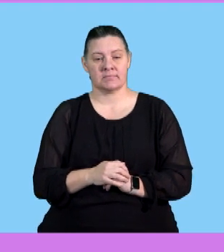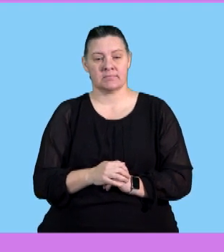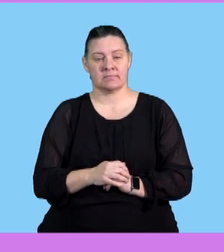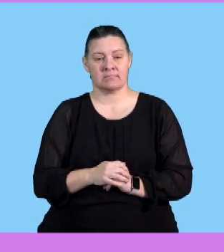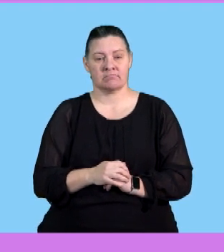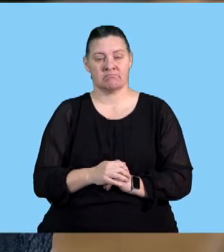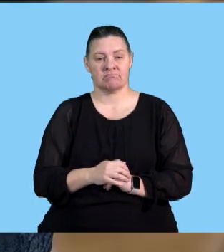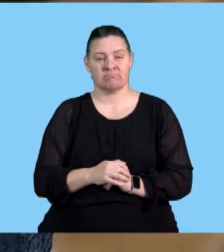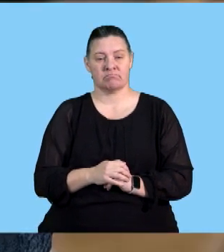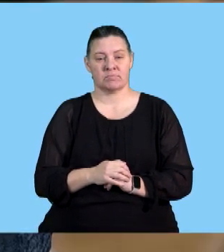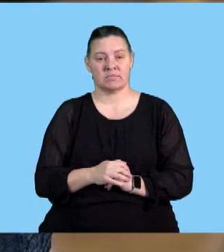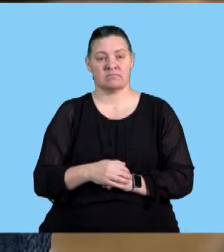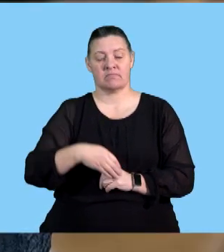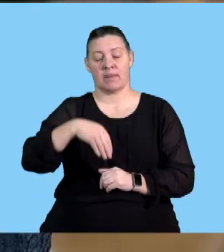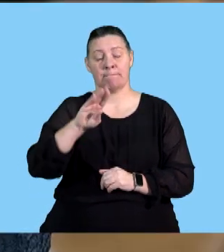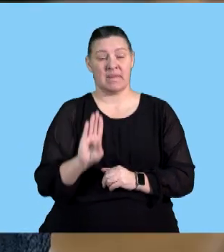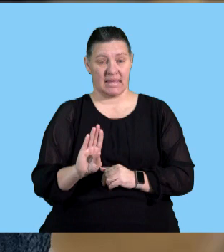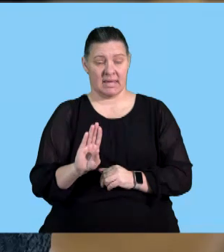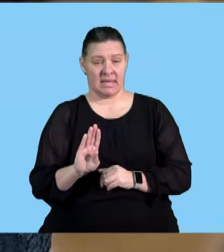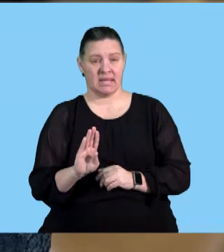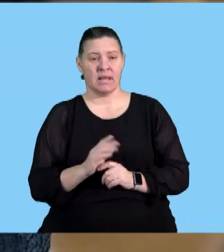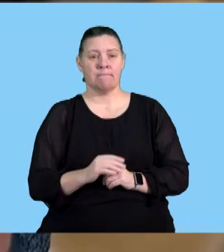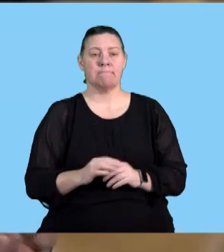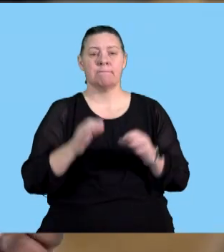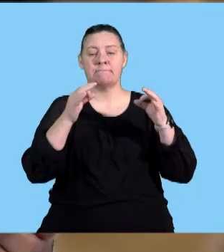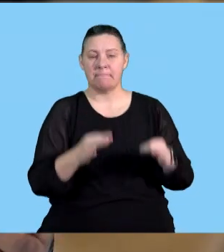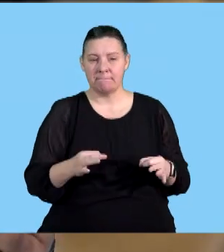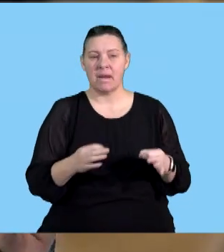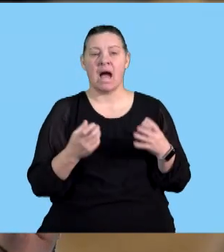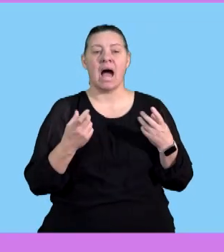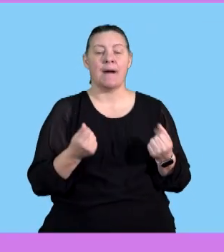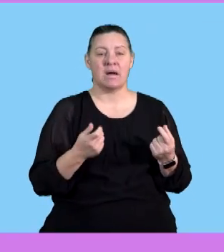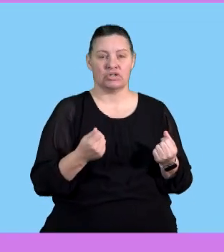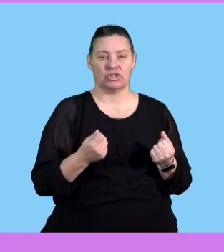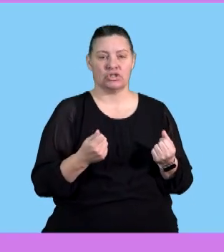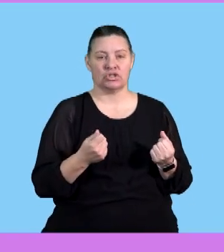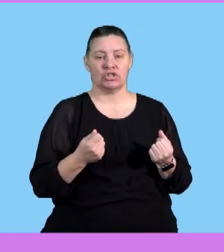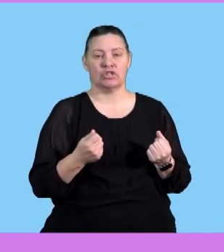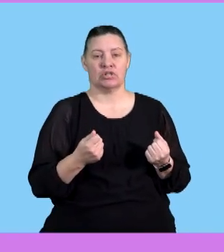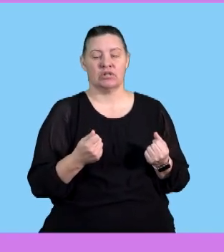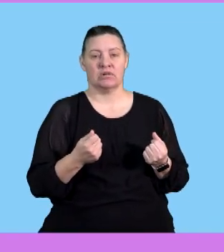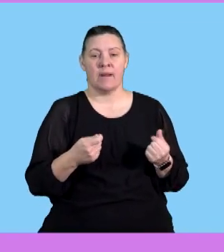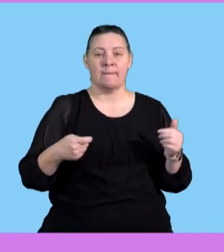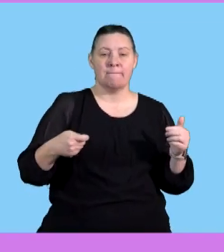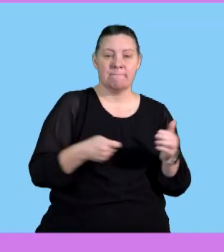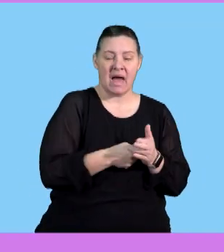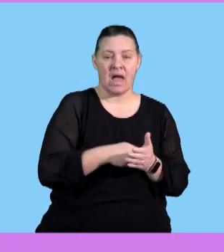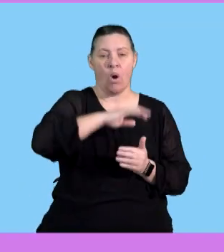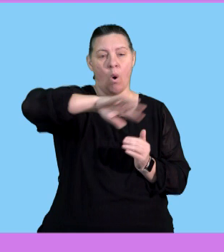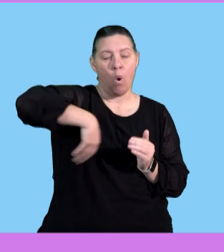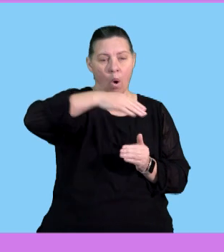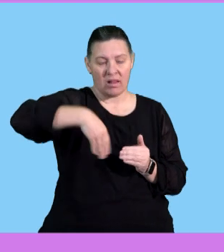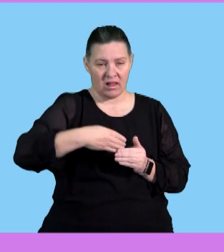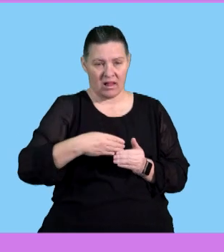Right. Let's move along. B, it says, determine the cost of